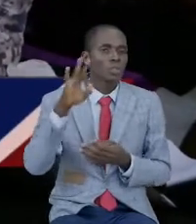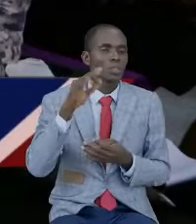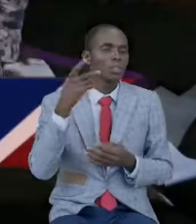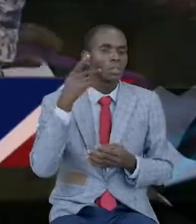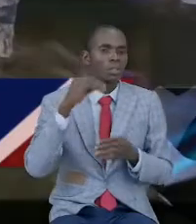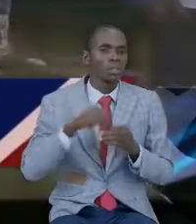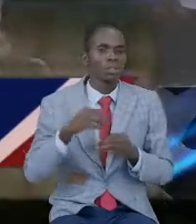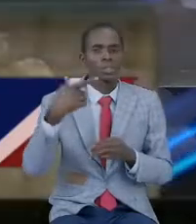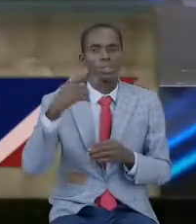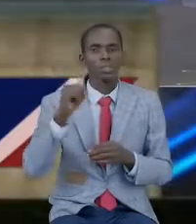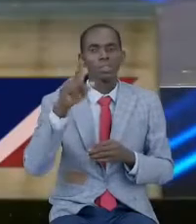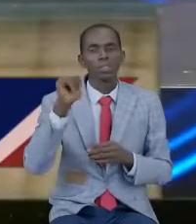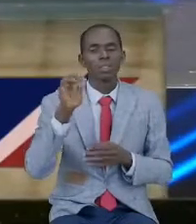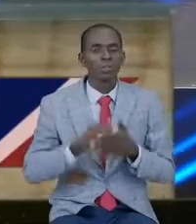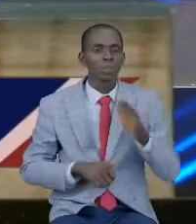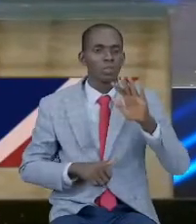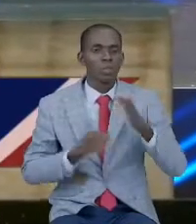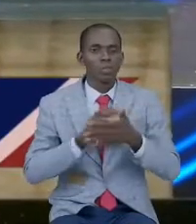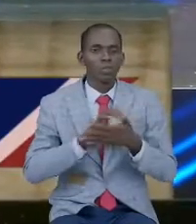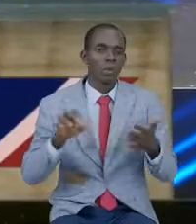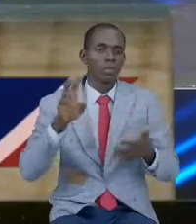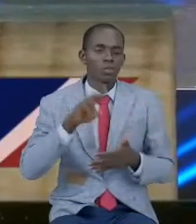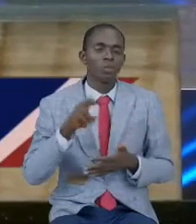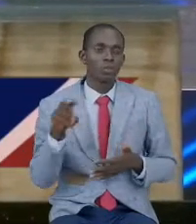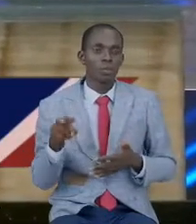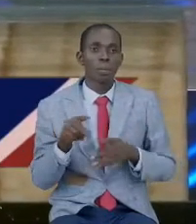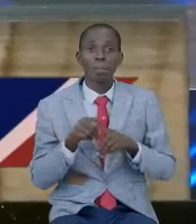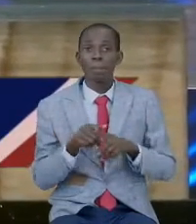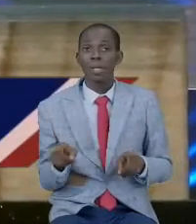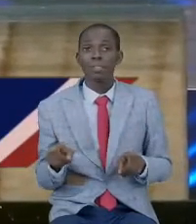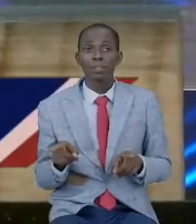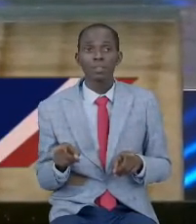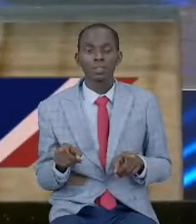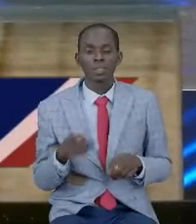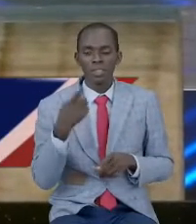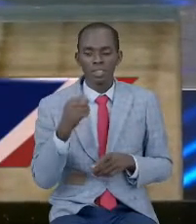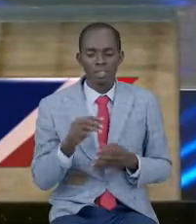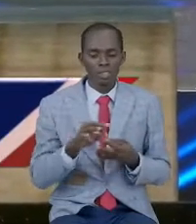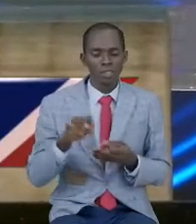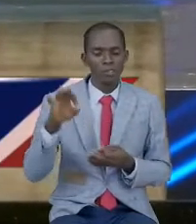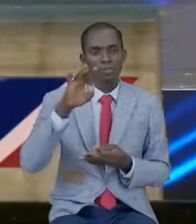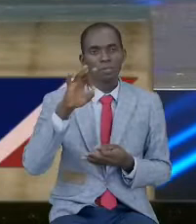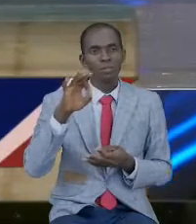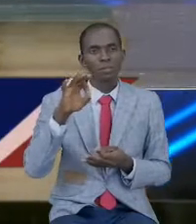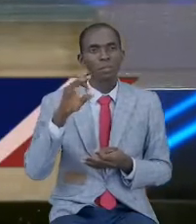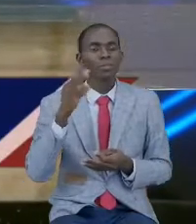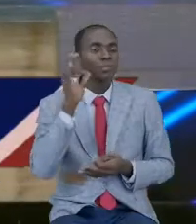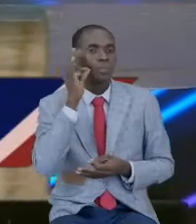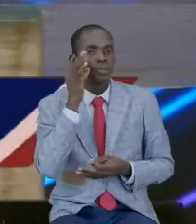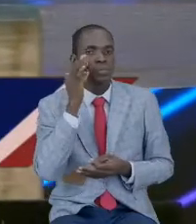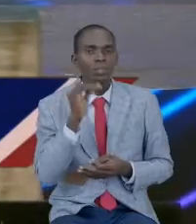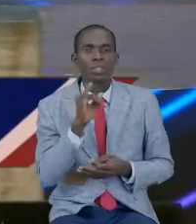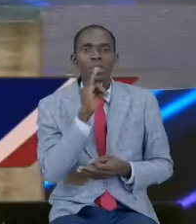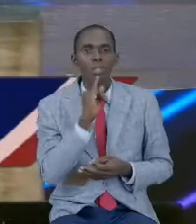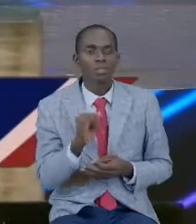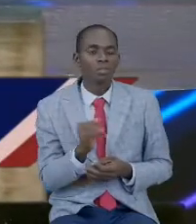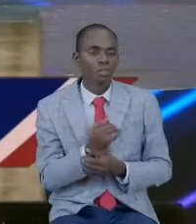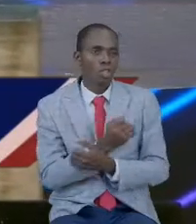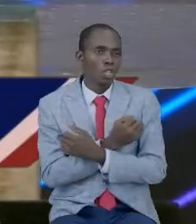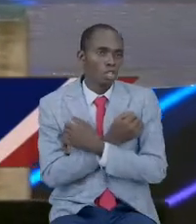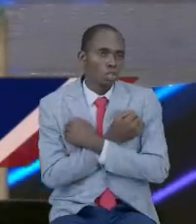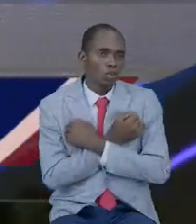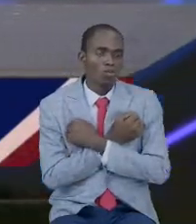5, verse 22. But the fruit of the Spirit is love,